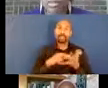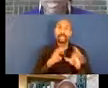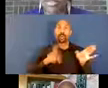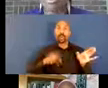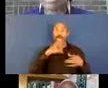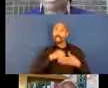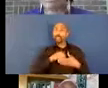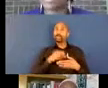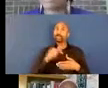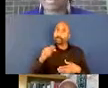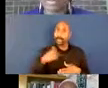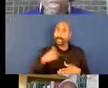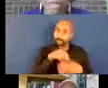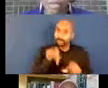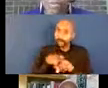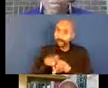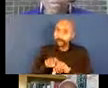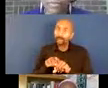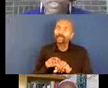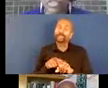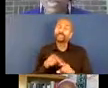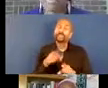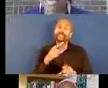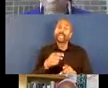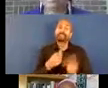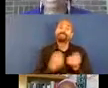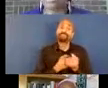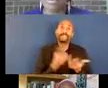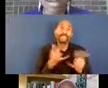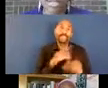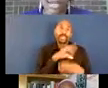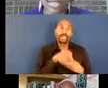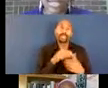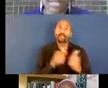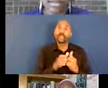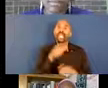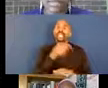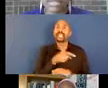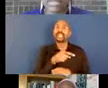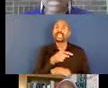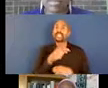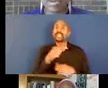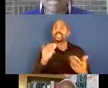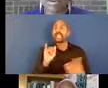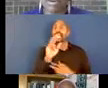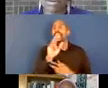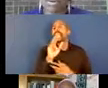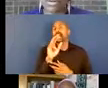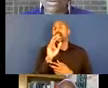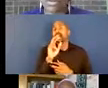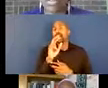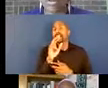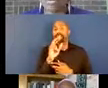of a white supremacist patriarchal state. A transparent IR education makes students aware of the